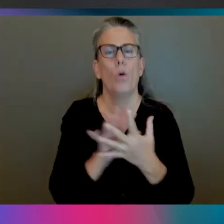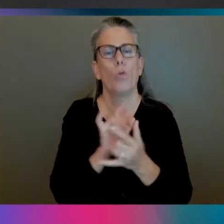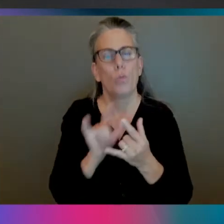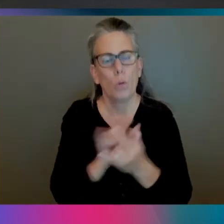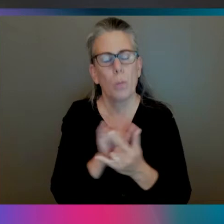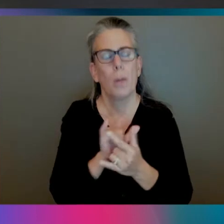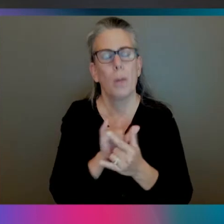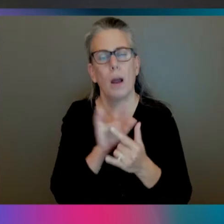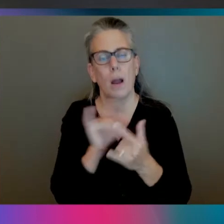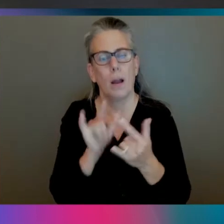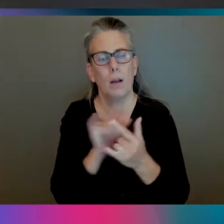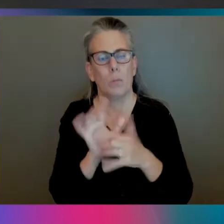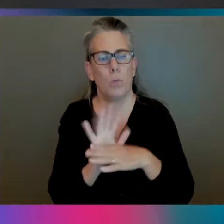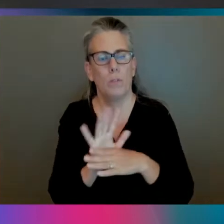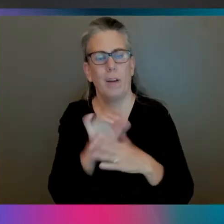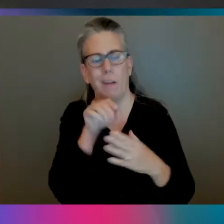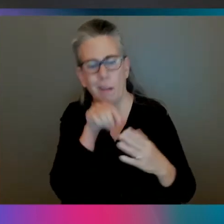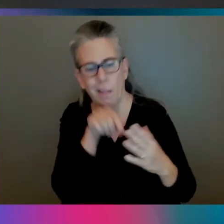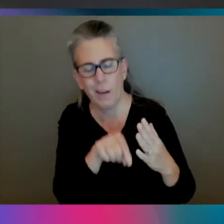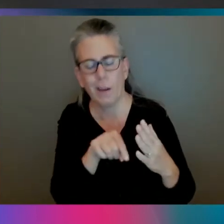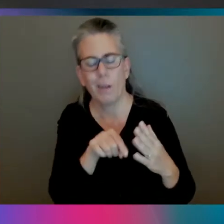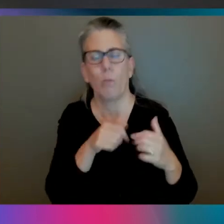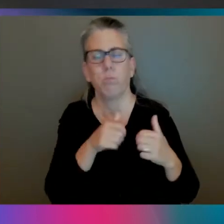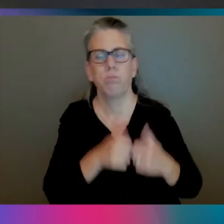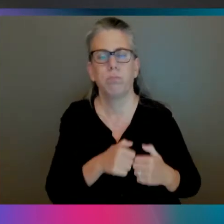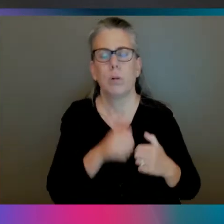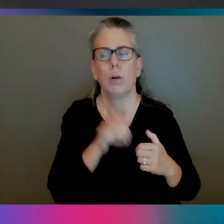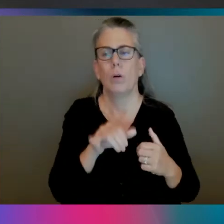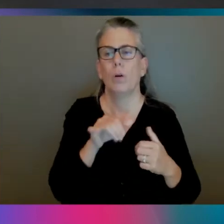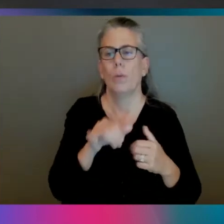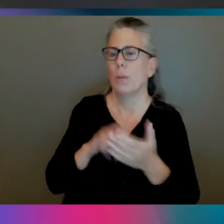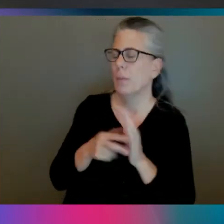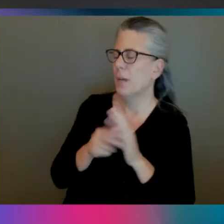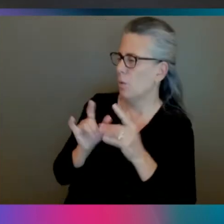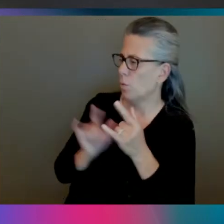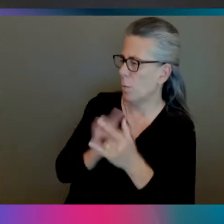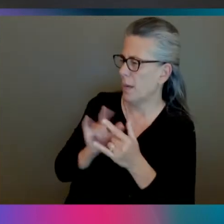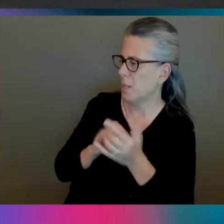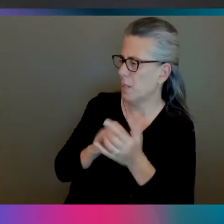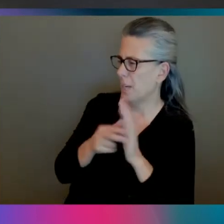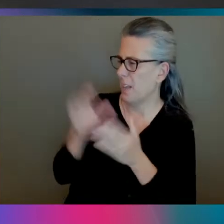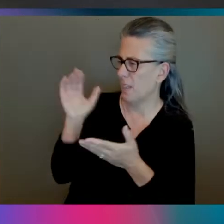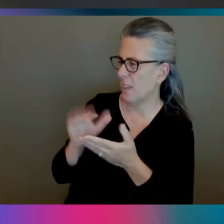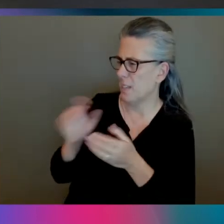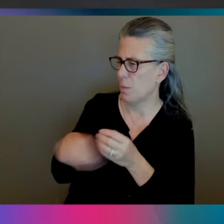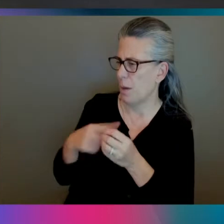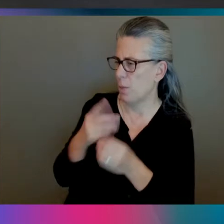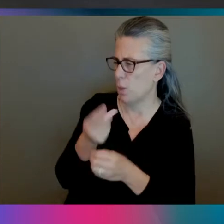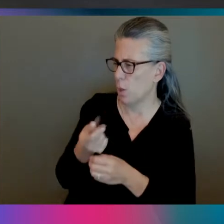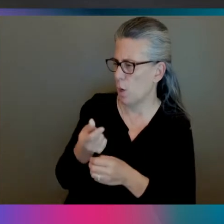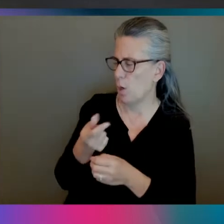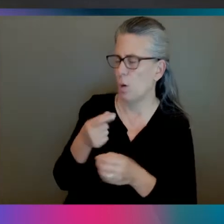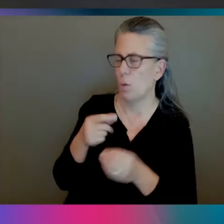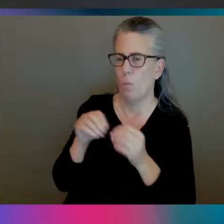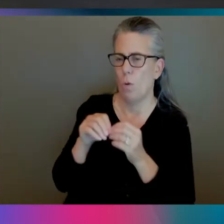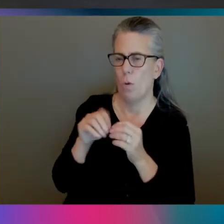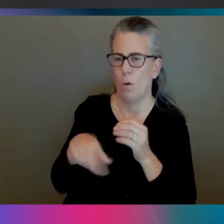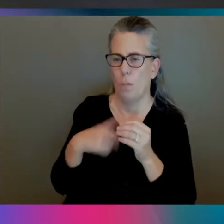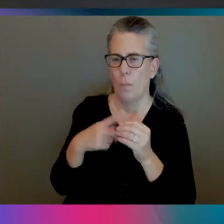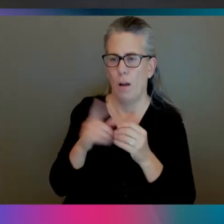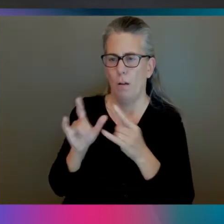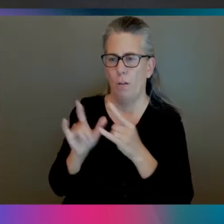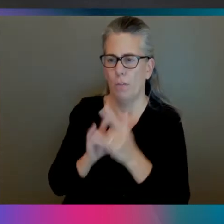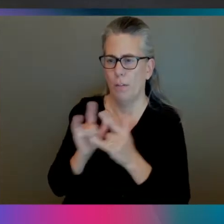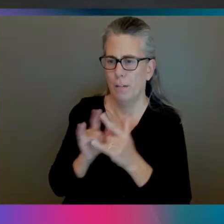engineering. So country music with romance, less about the dog leaving, more about the dog coming back. Exactly. Okay. I like that. That's good. And you get your truck